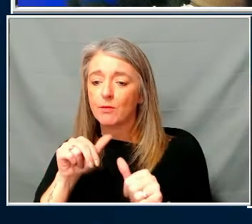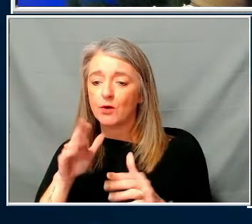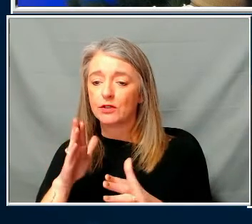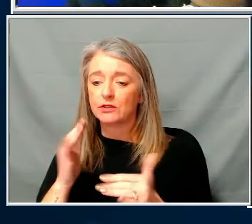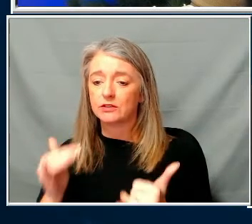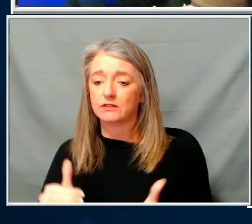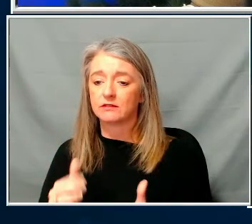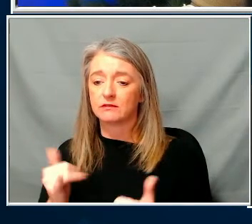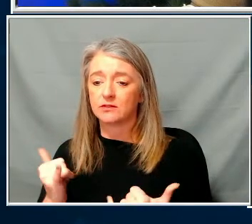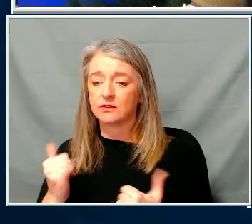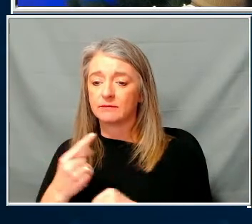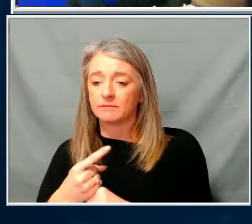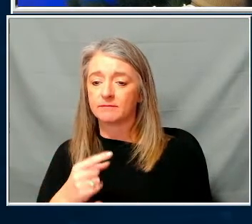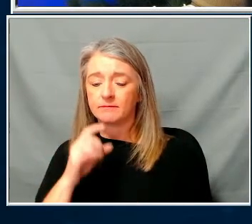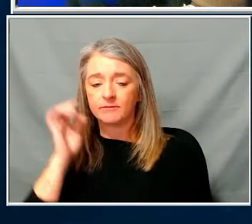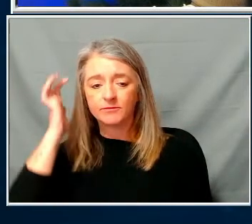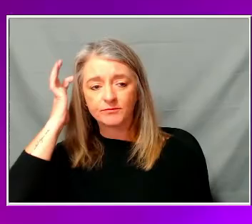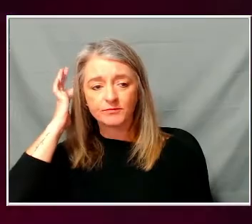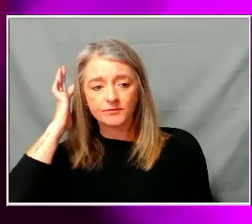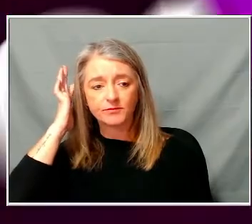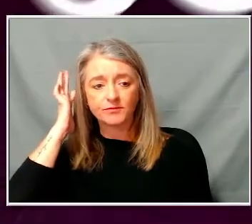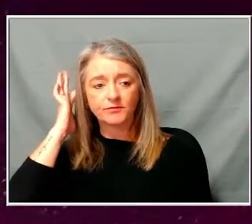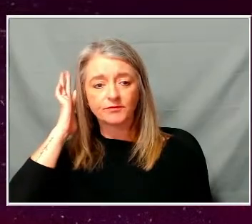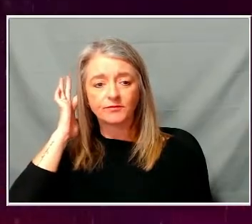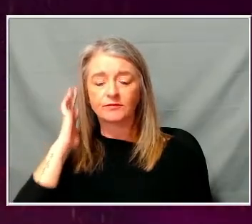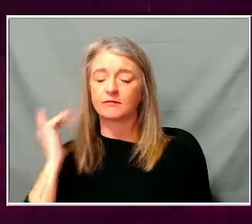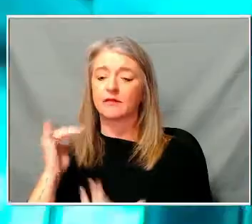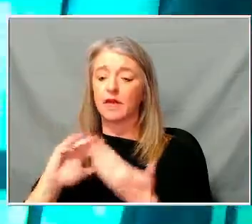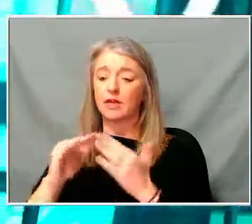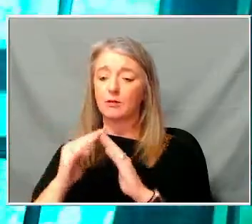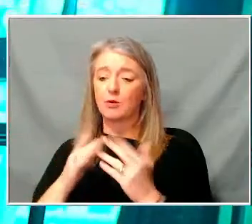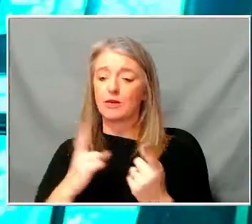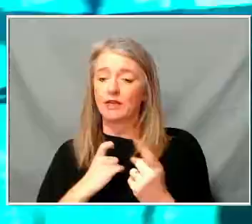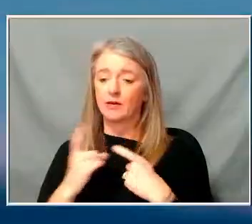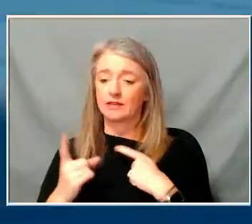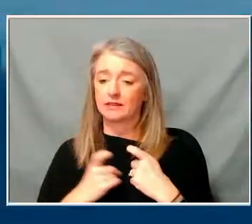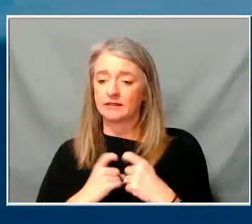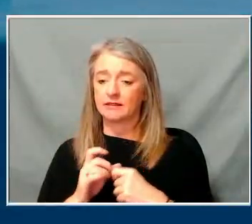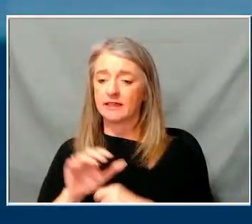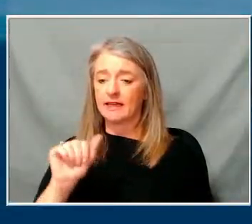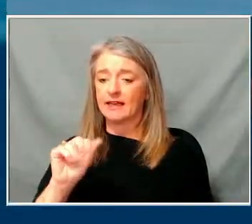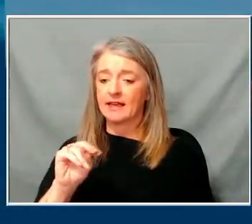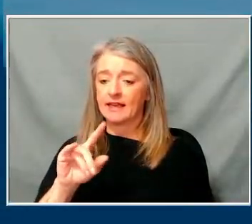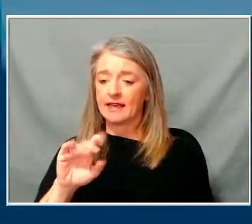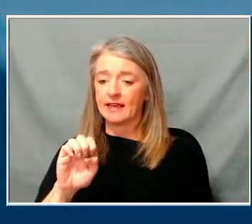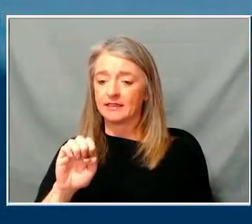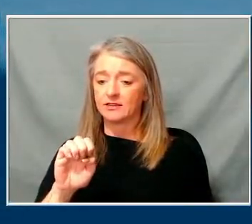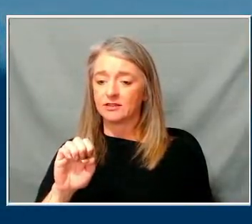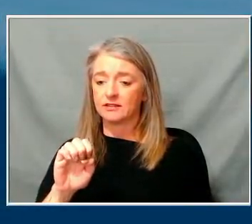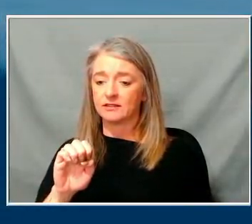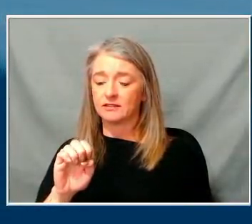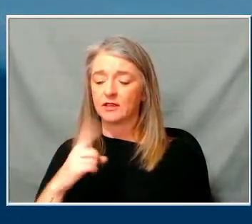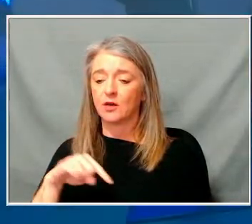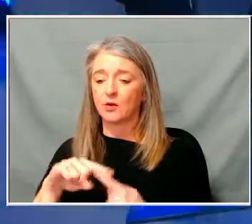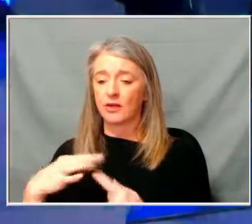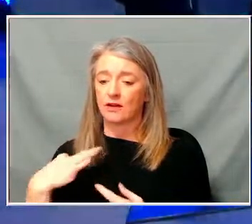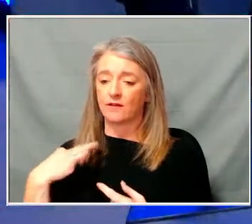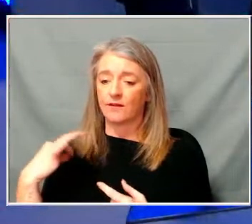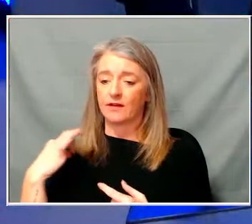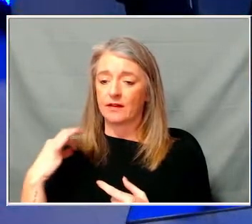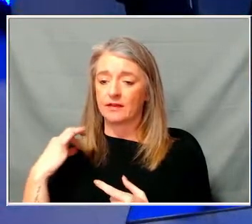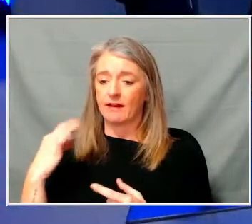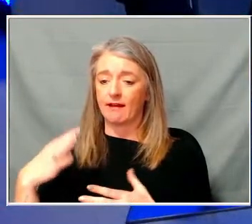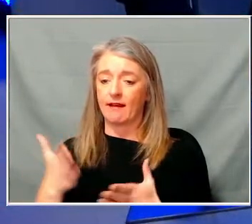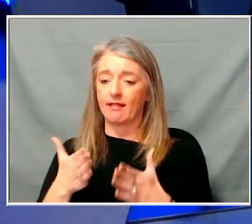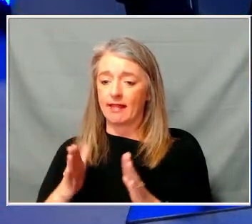today. All right, let's get to some community questions. And Angie has one. Vanessa, when were volunteers allowed to come back